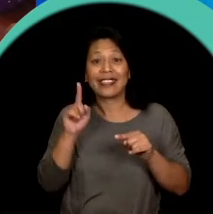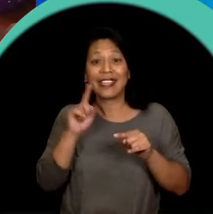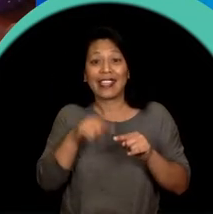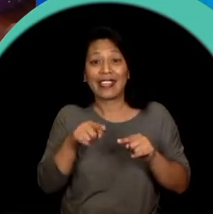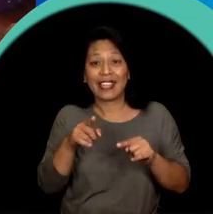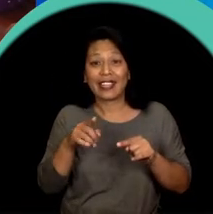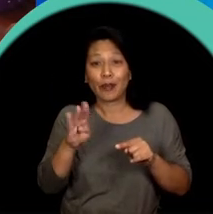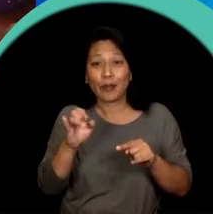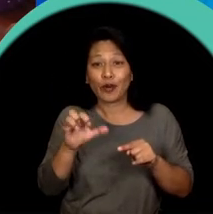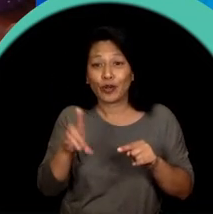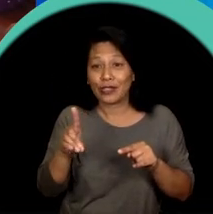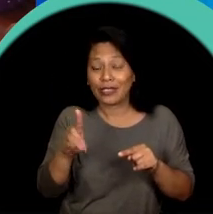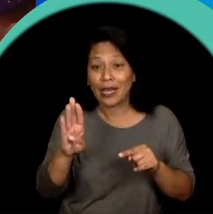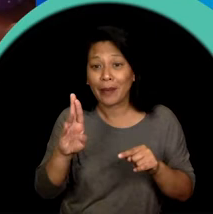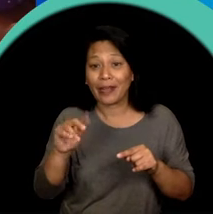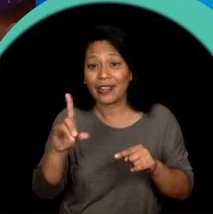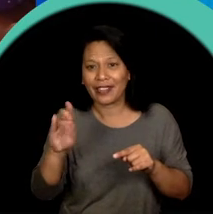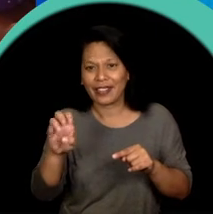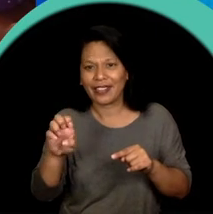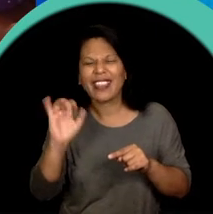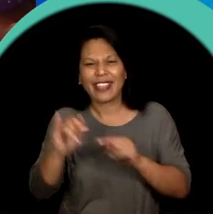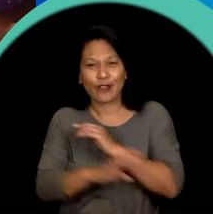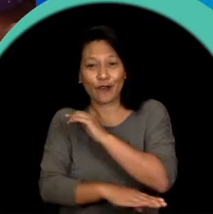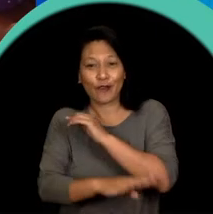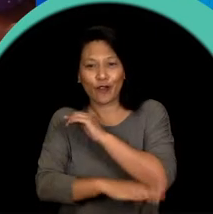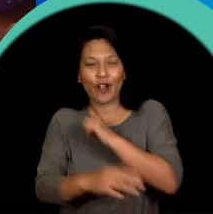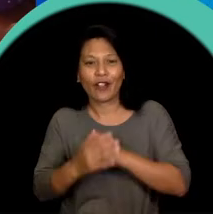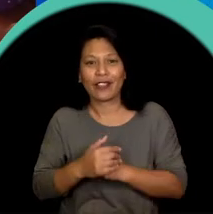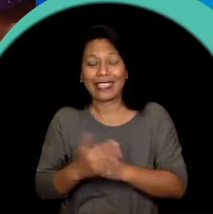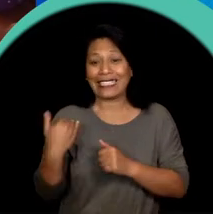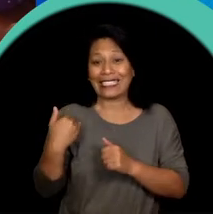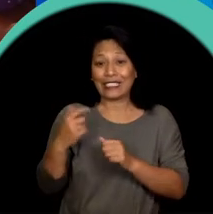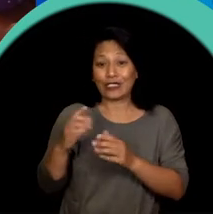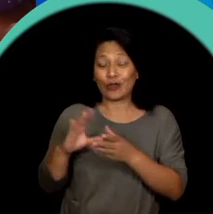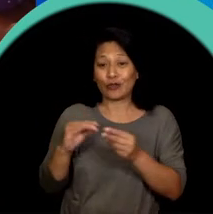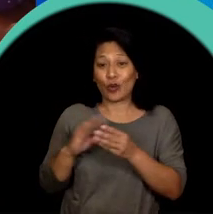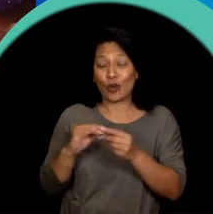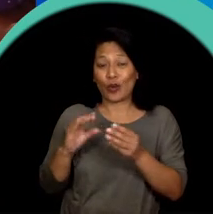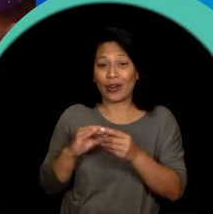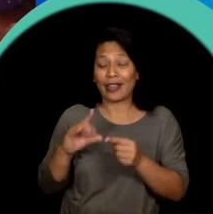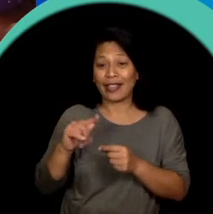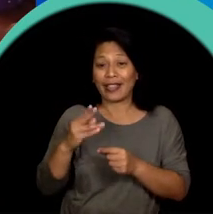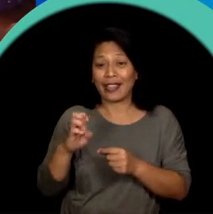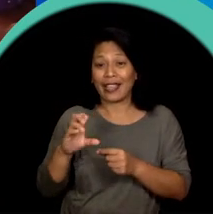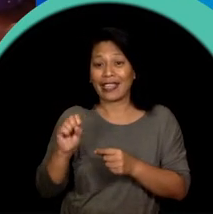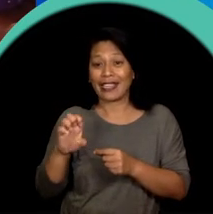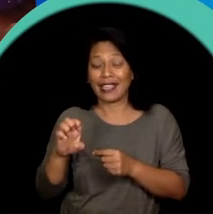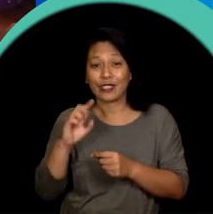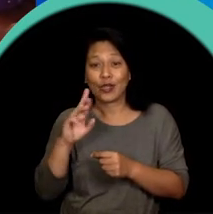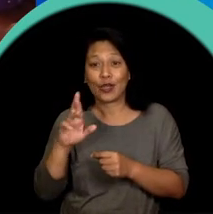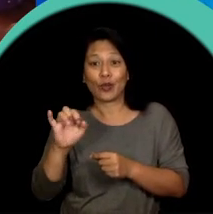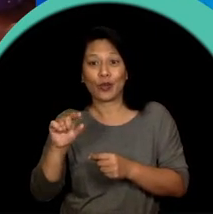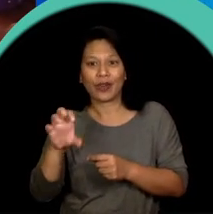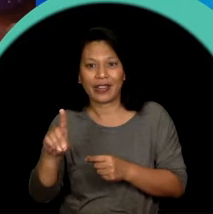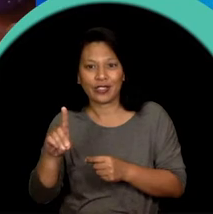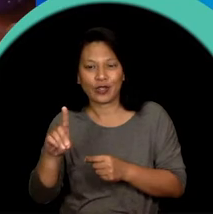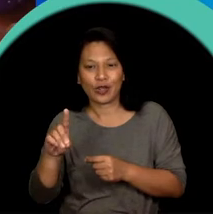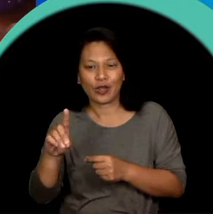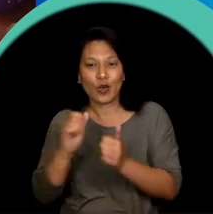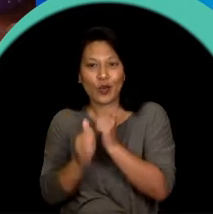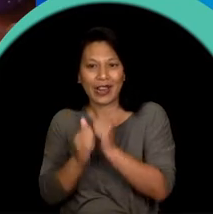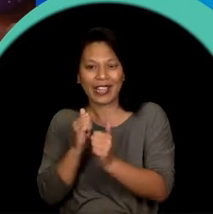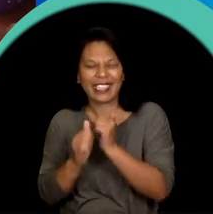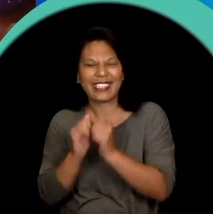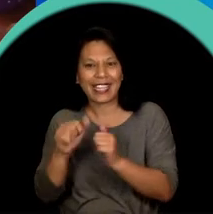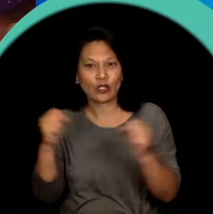takes place in the springtime. The case of the missing auntie takes place in the summer when the Mighty Muskrats go to the city and go to